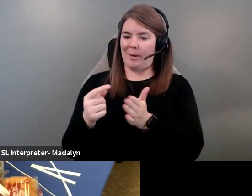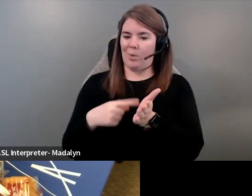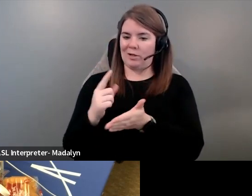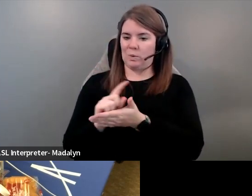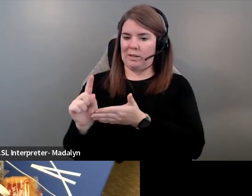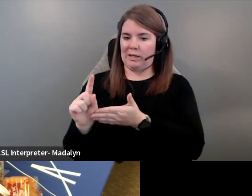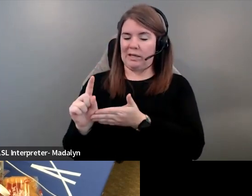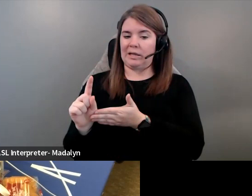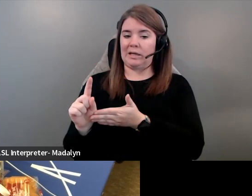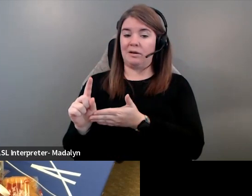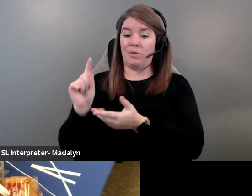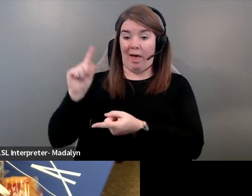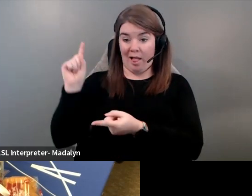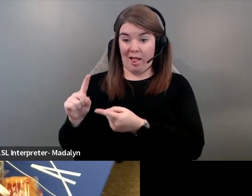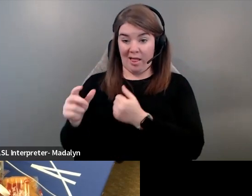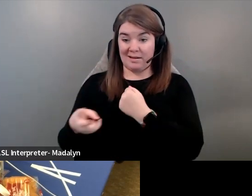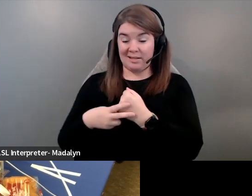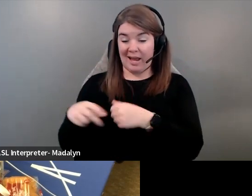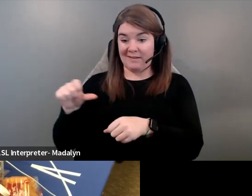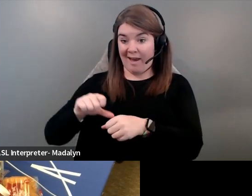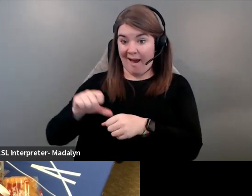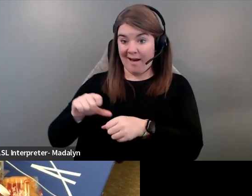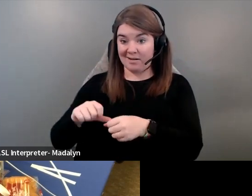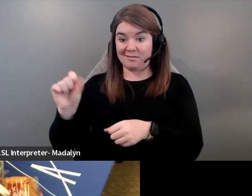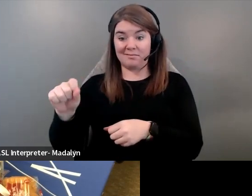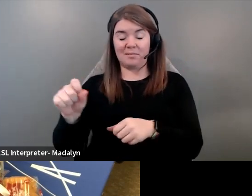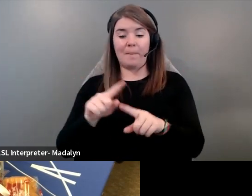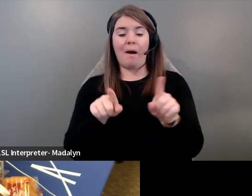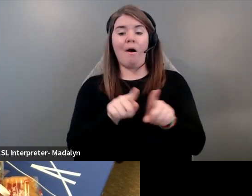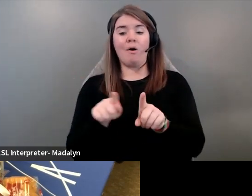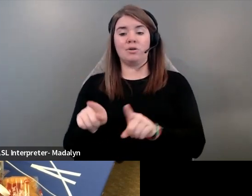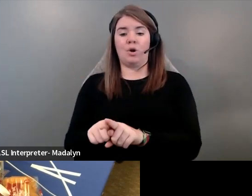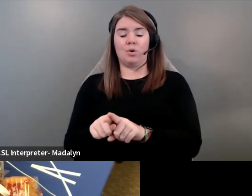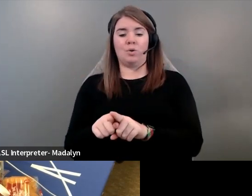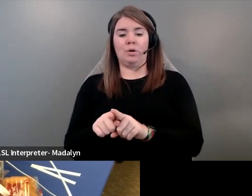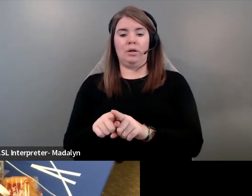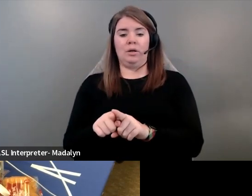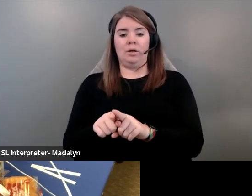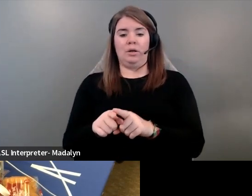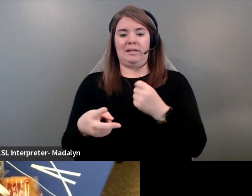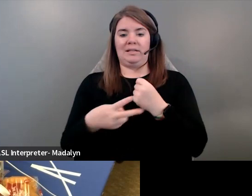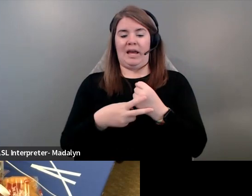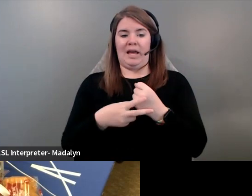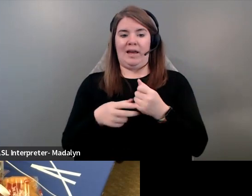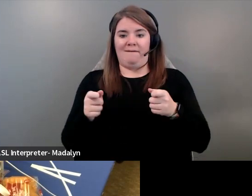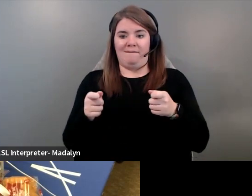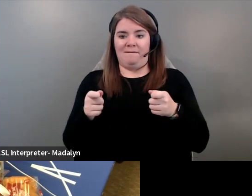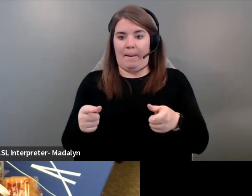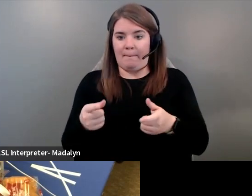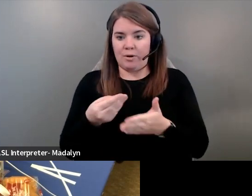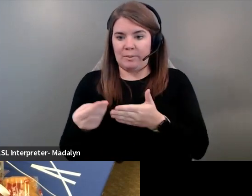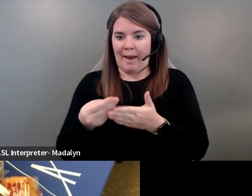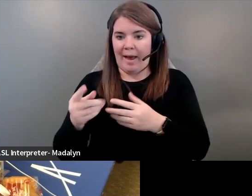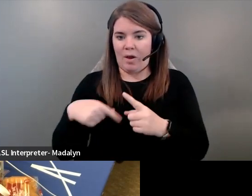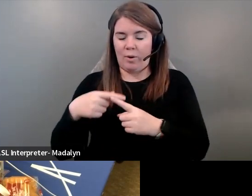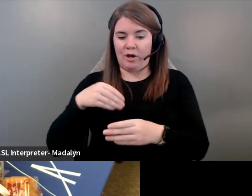down on not only gas and stuff for trips to the store, but it cuts down on impulse buying when you're in the store. So